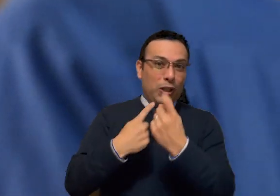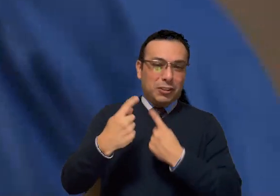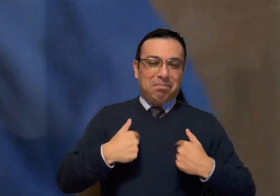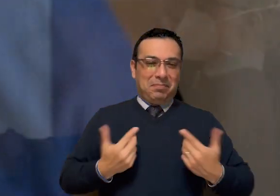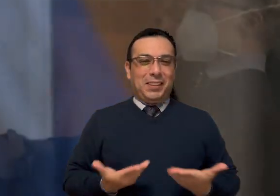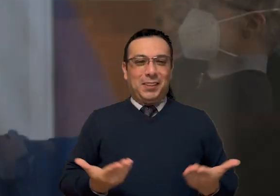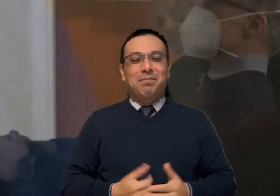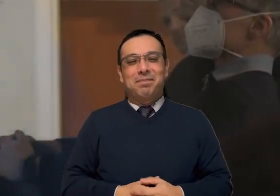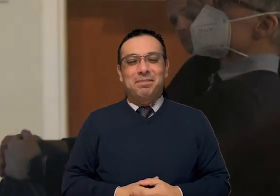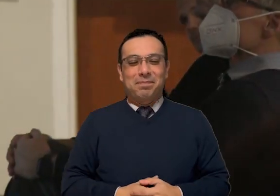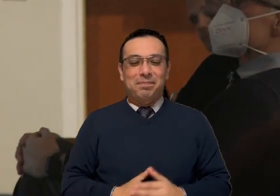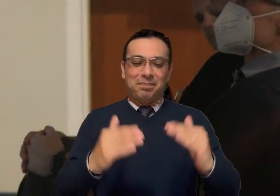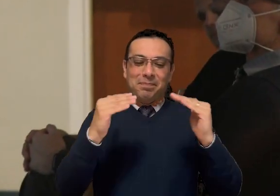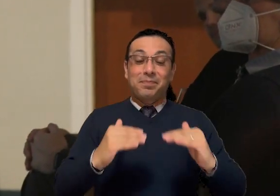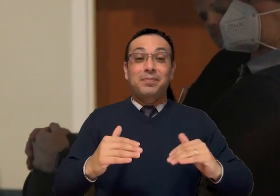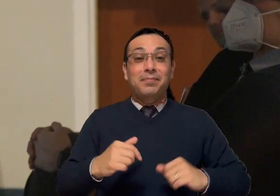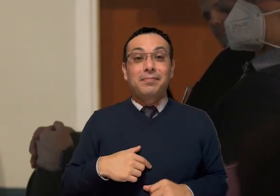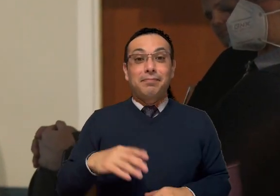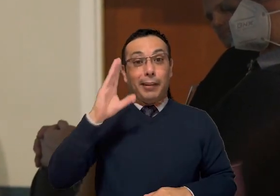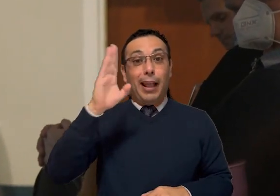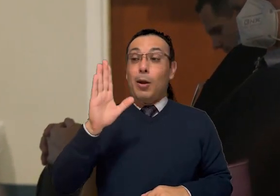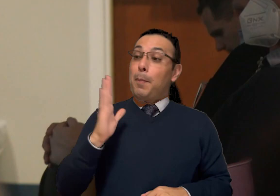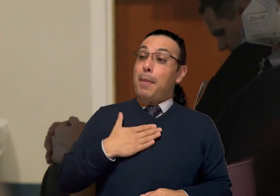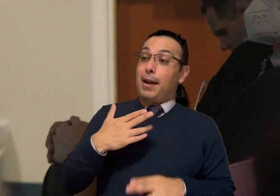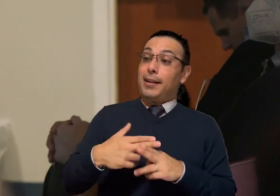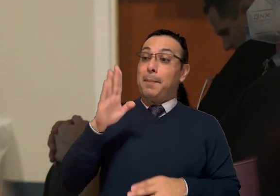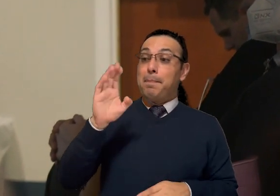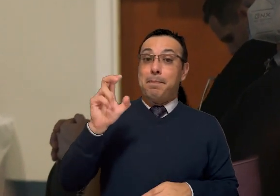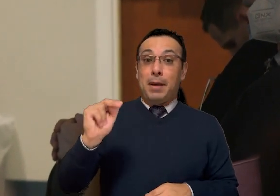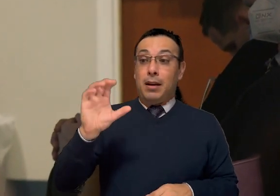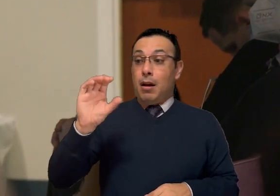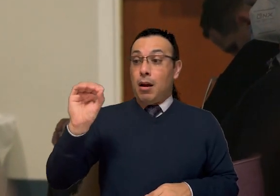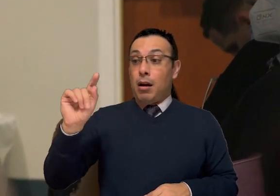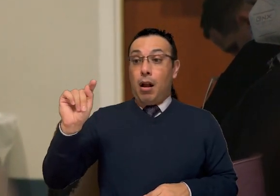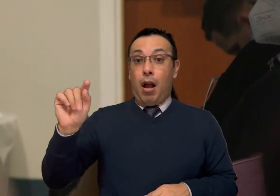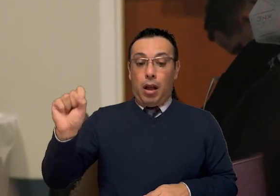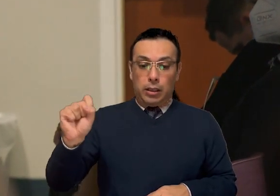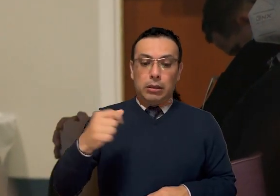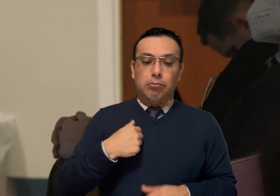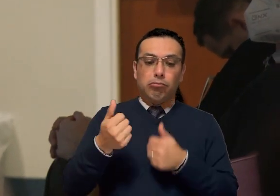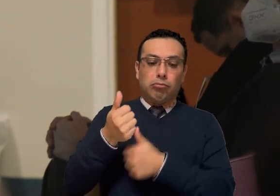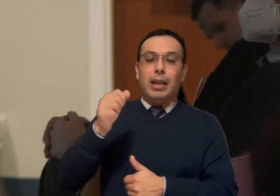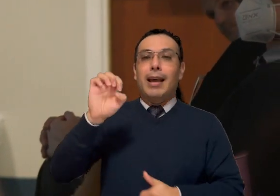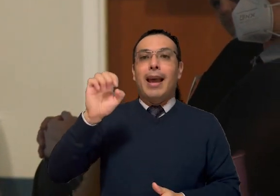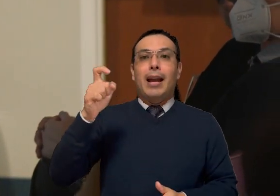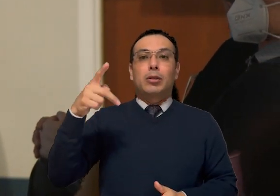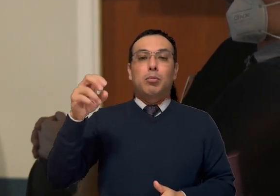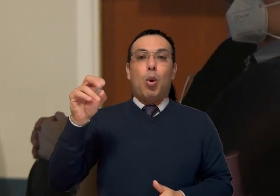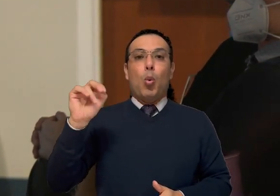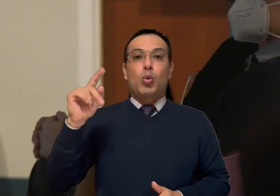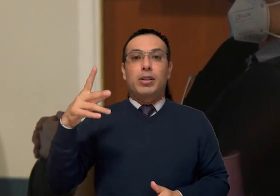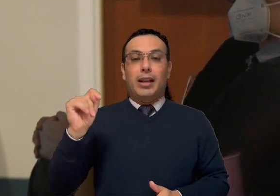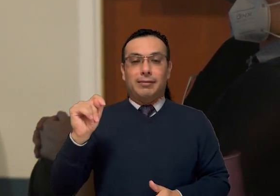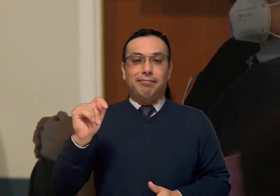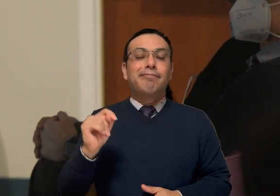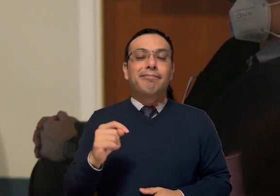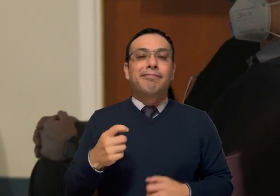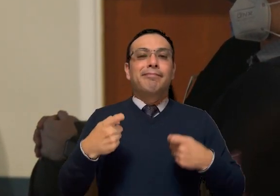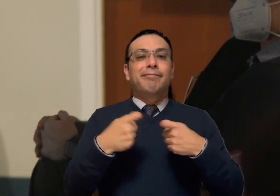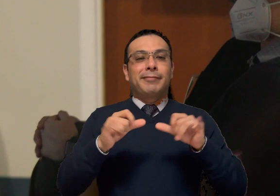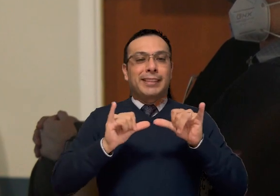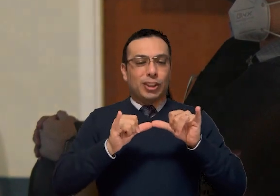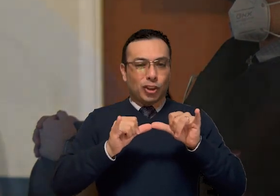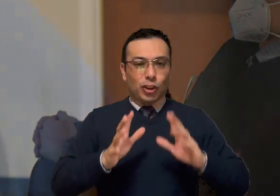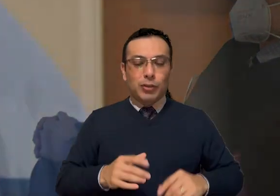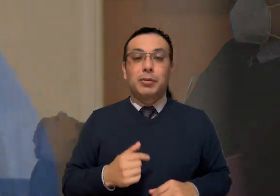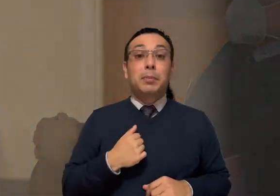Hello everyone, my name is Ben Kotz. I'm with Exponent. I'm an electrical engineer, and after the program you'll find me over on the technical aspects